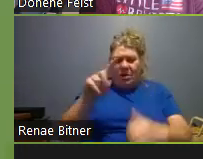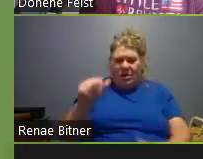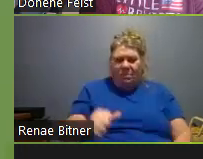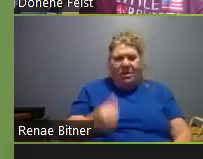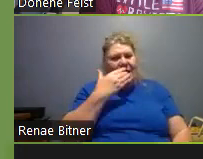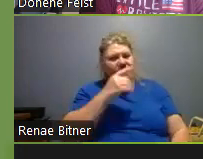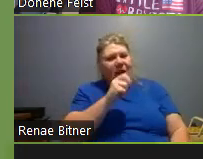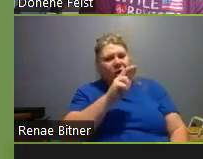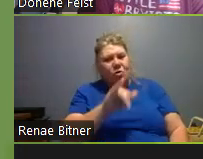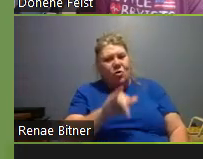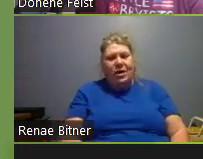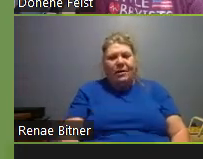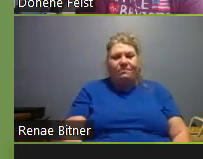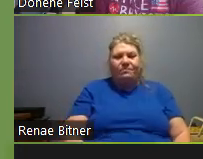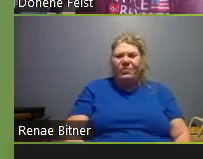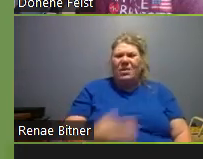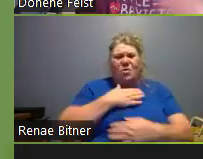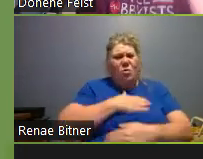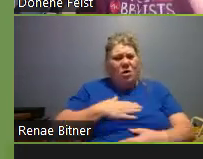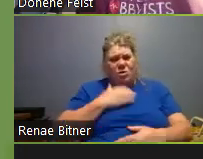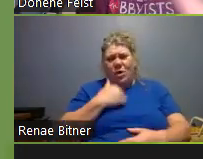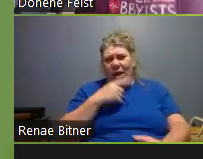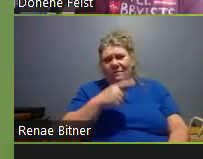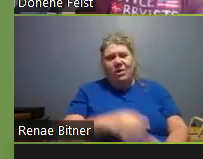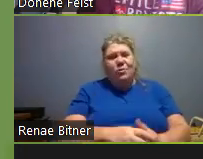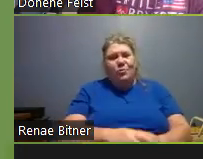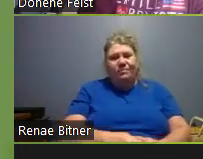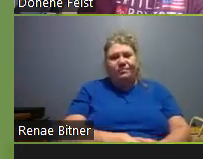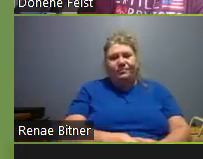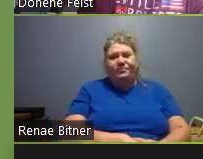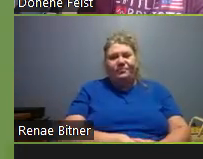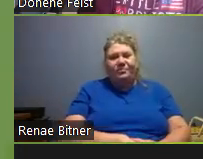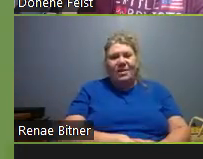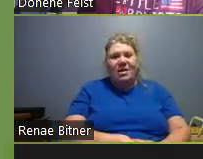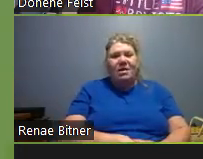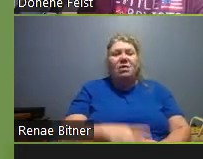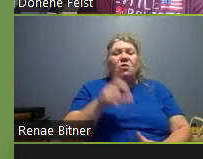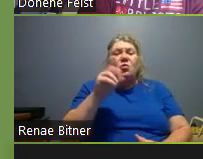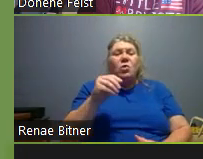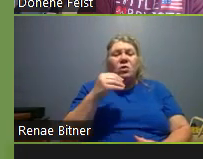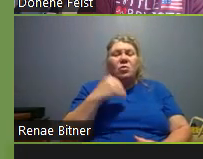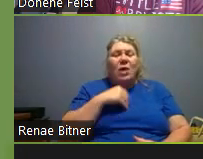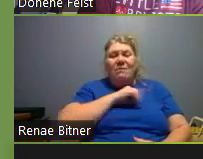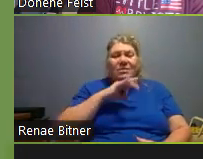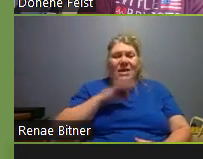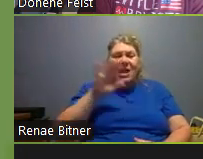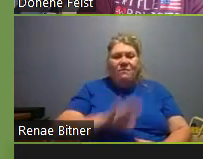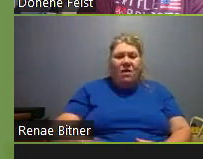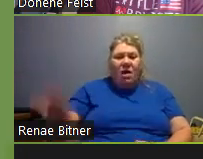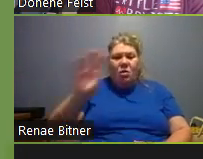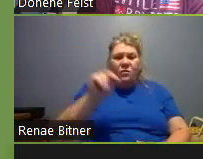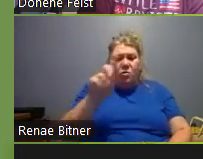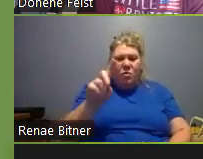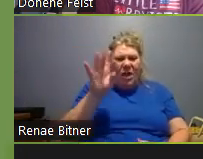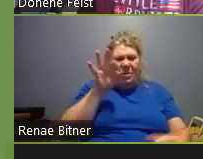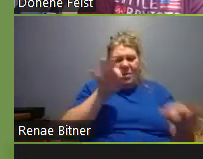Tori. We enjoyed having you. So we do have staff all across North Dakota, and I'll explain